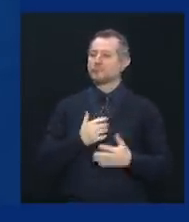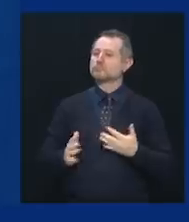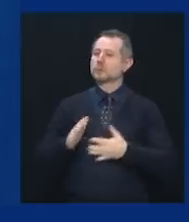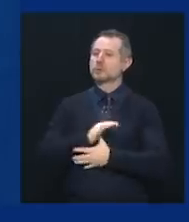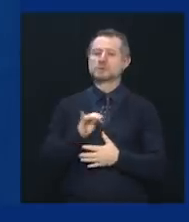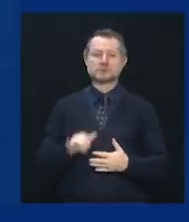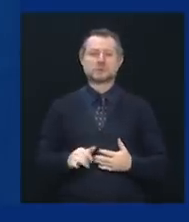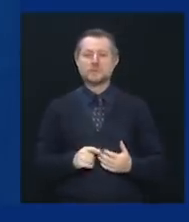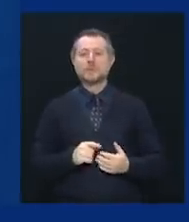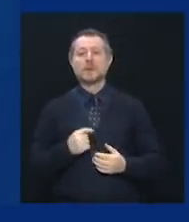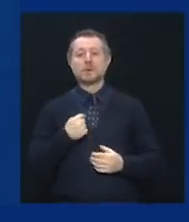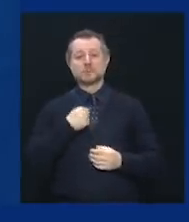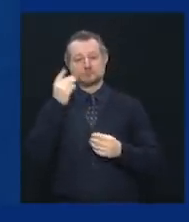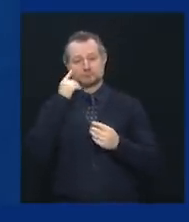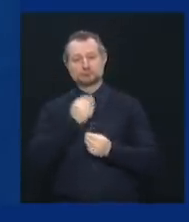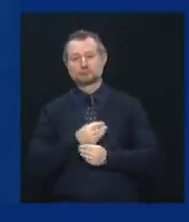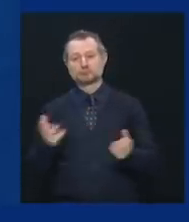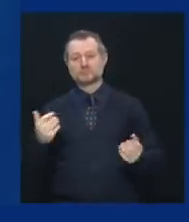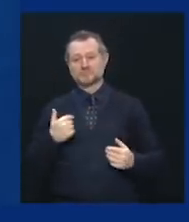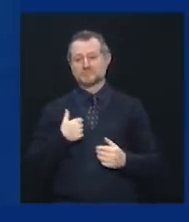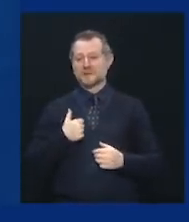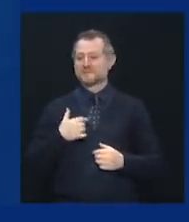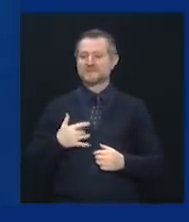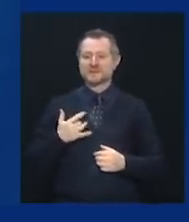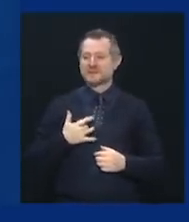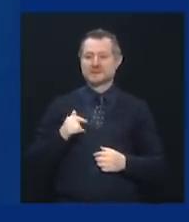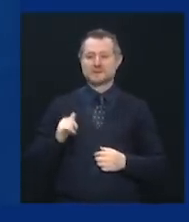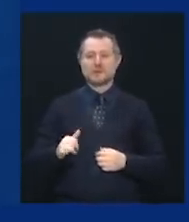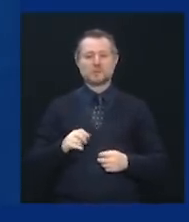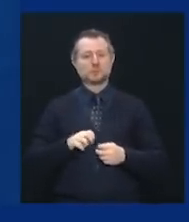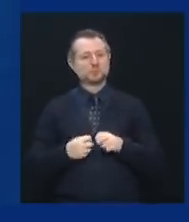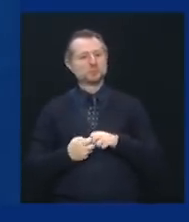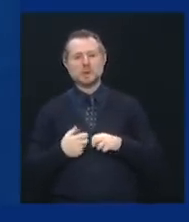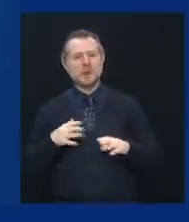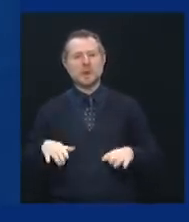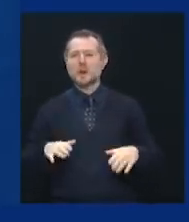personally that I think this is an issue that has not gotten enough